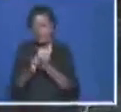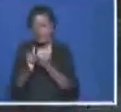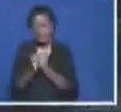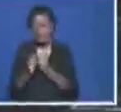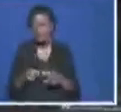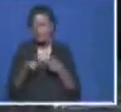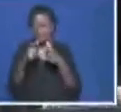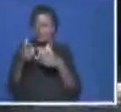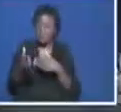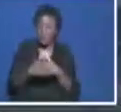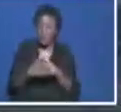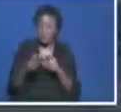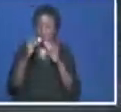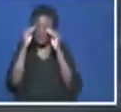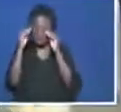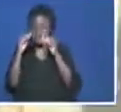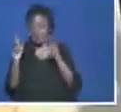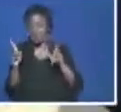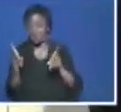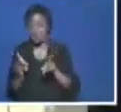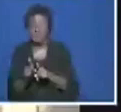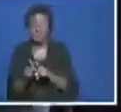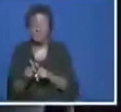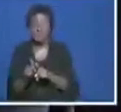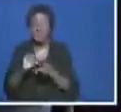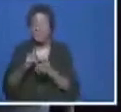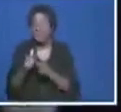giving back to teach also